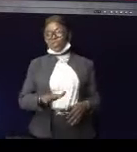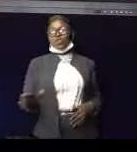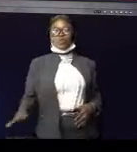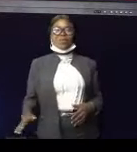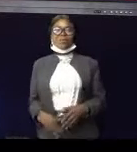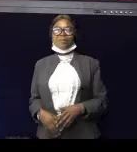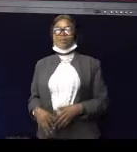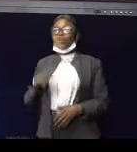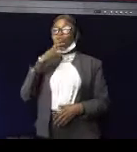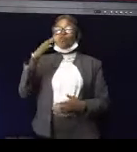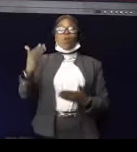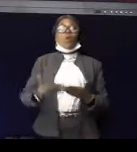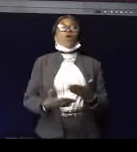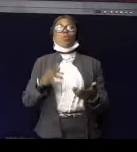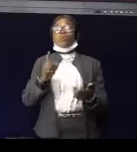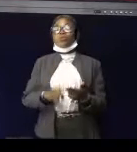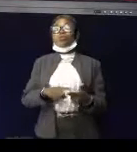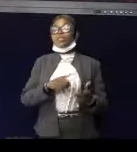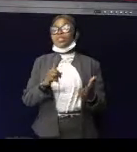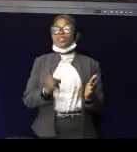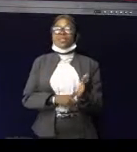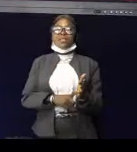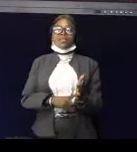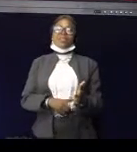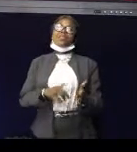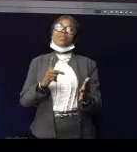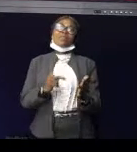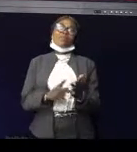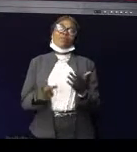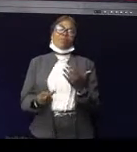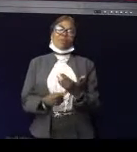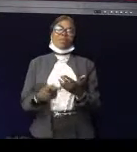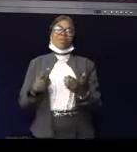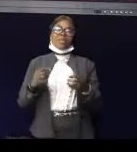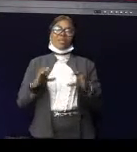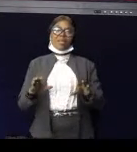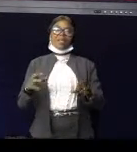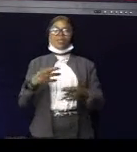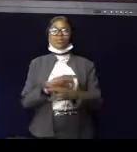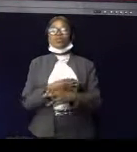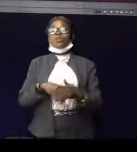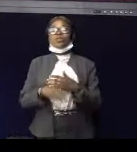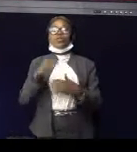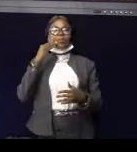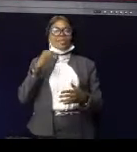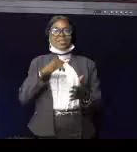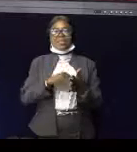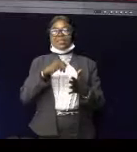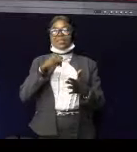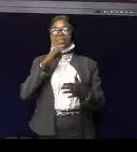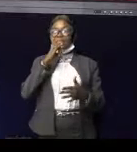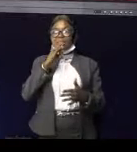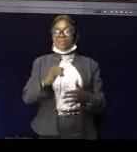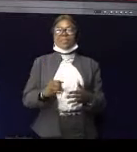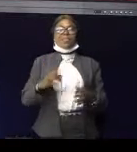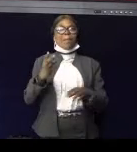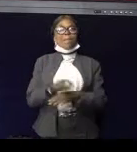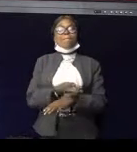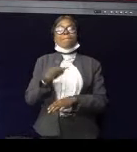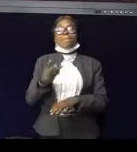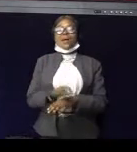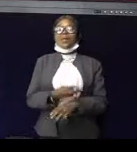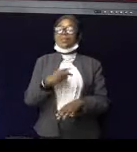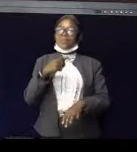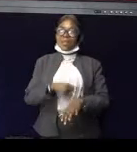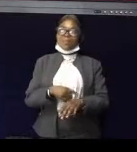Hello, children. You are welcome to this segment of the program, The Classroom in Your Home. It is mathematics time, and that means it is